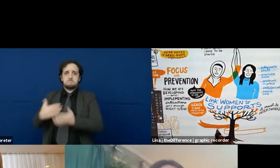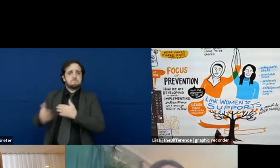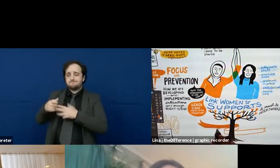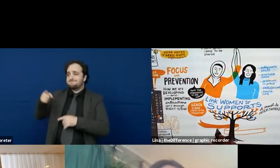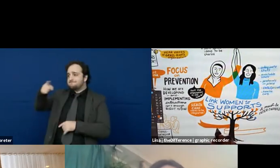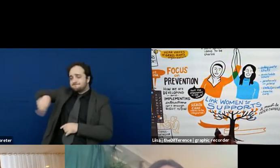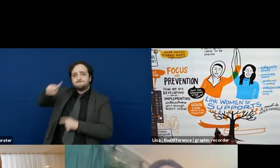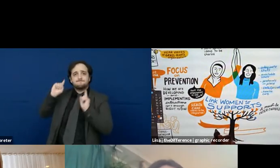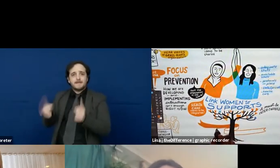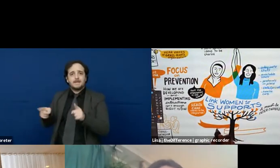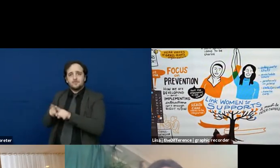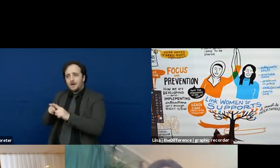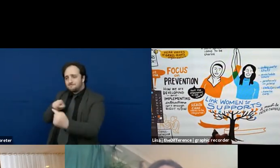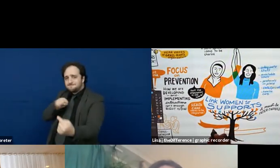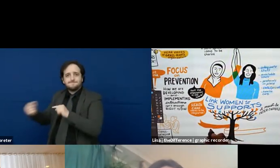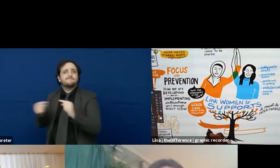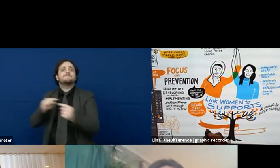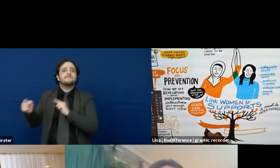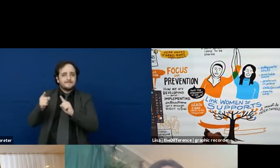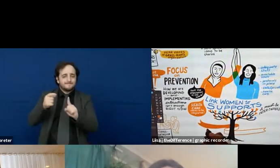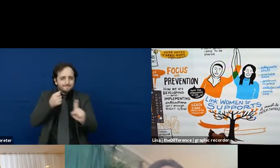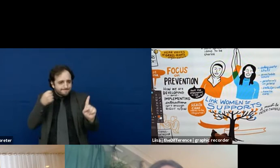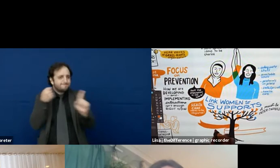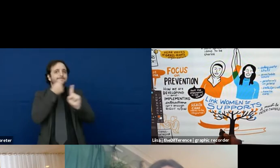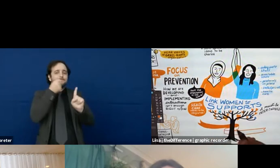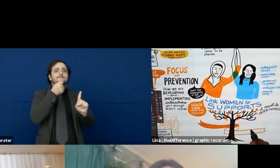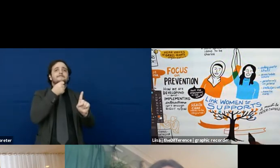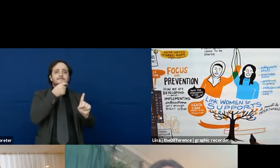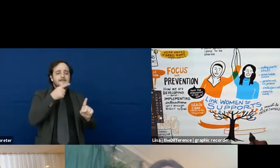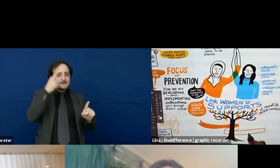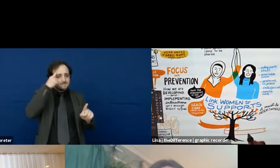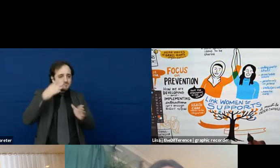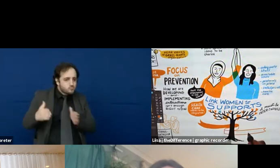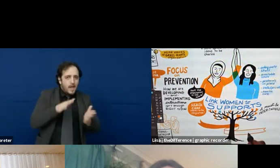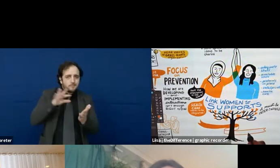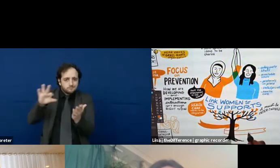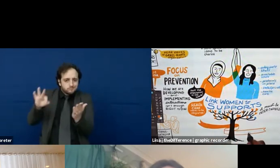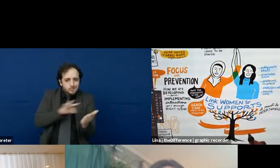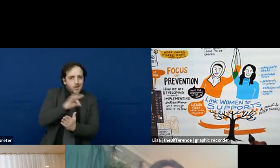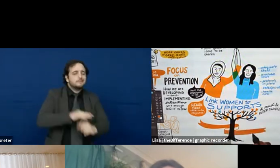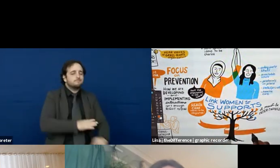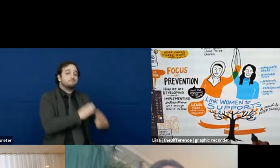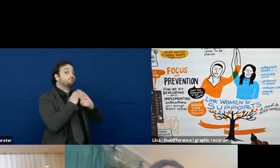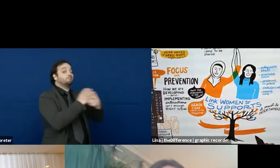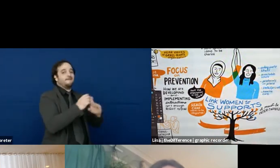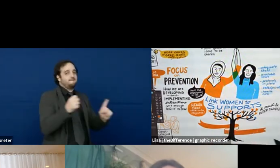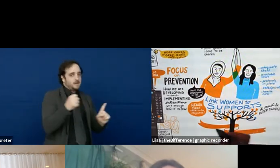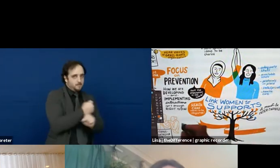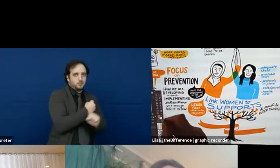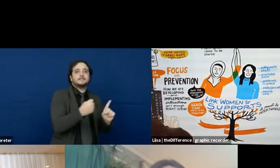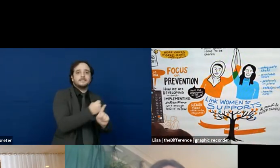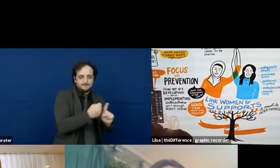So that's the key point that I want to make during this panel. And I look forward to all of us